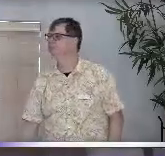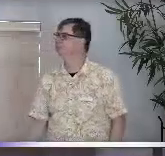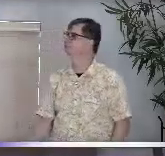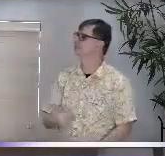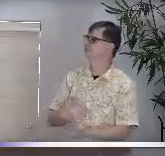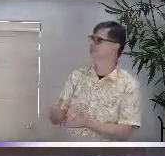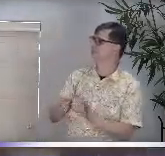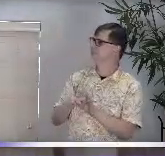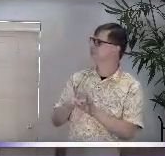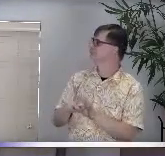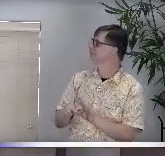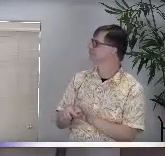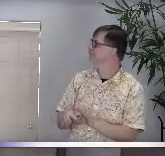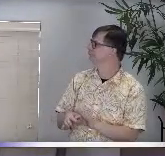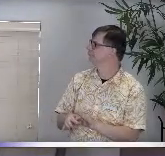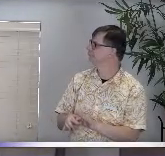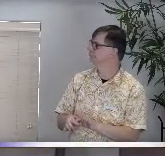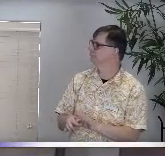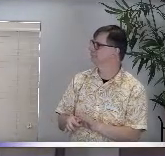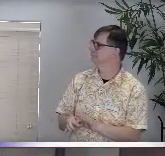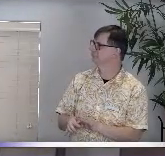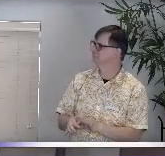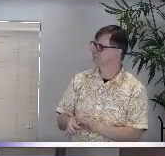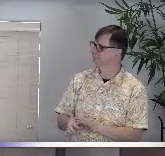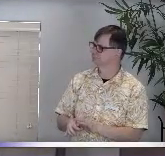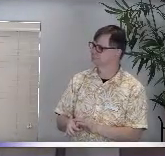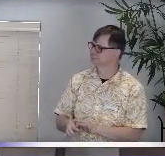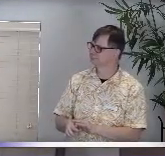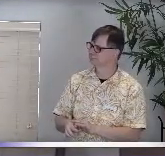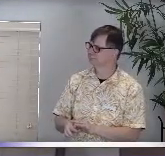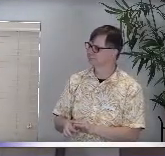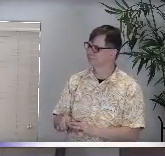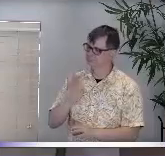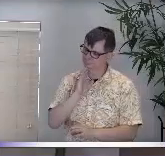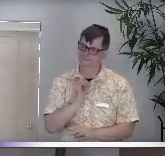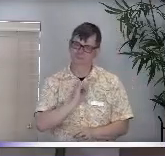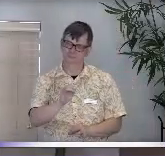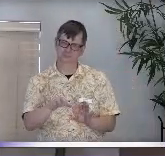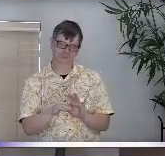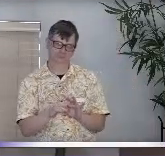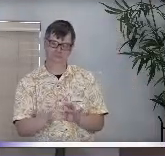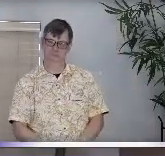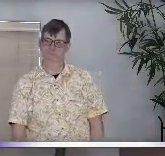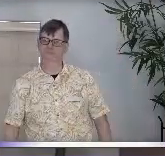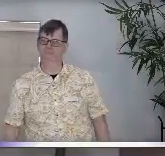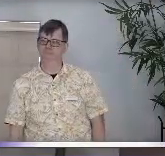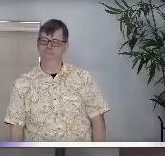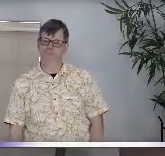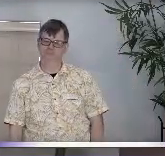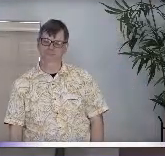Something, oh, I hope I didn't leave it, but maybe I did. Maybe I did. Maybe it wasn't meant to be read. Let me